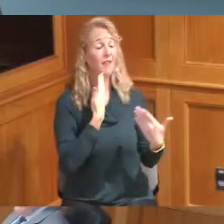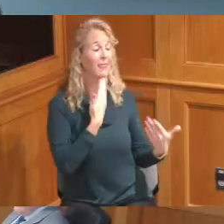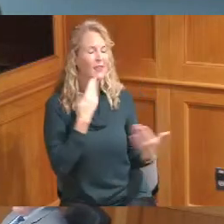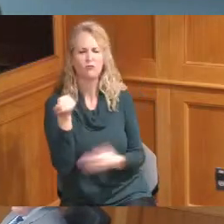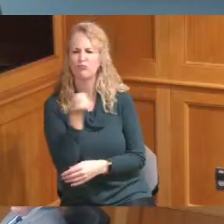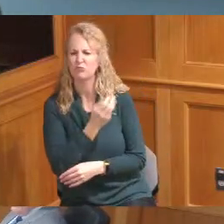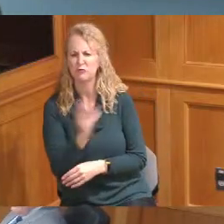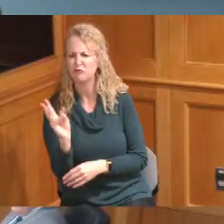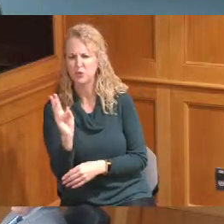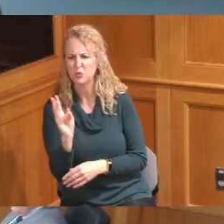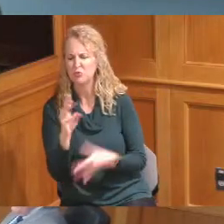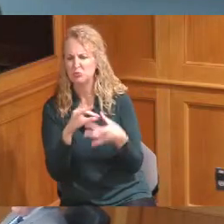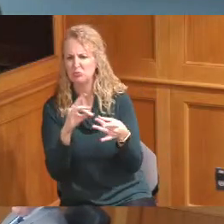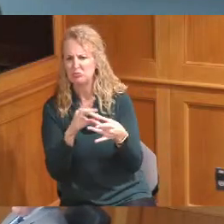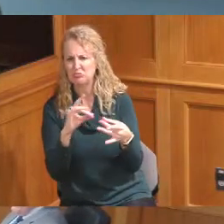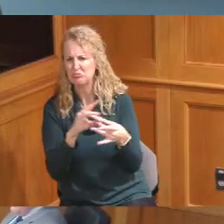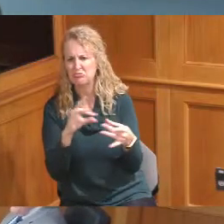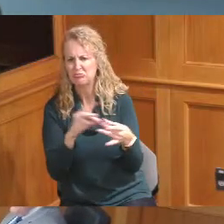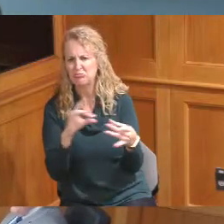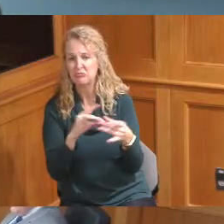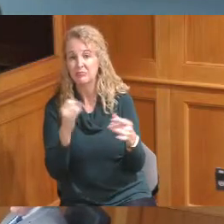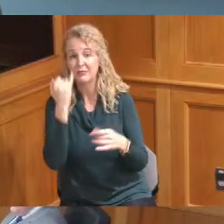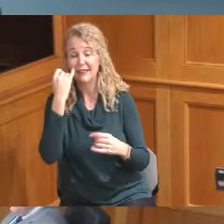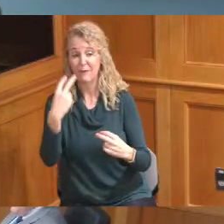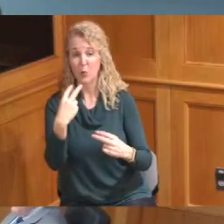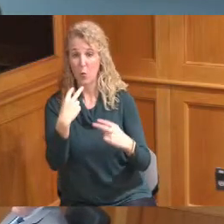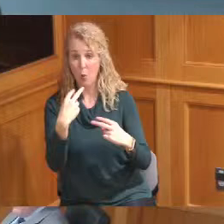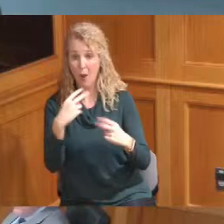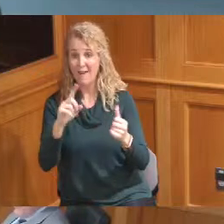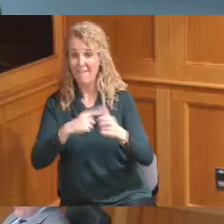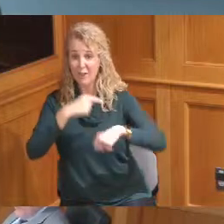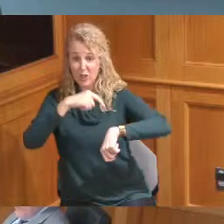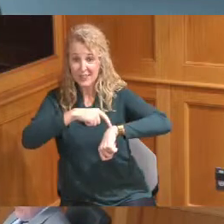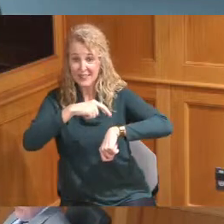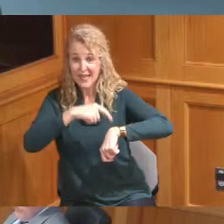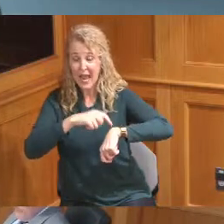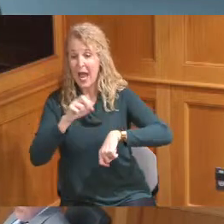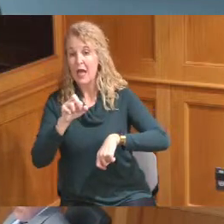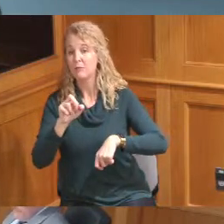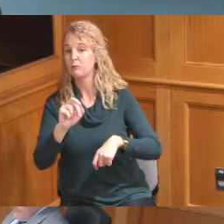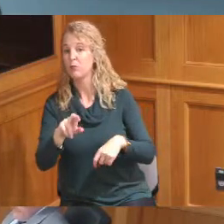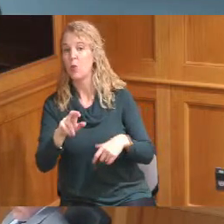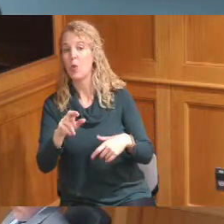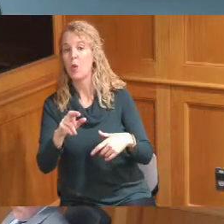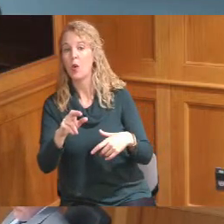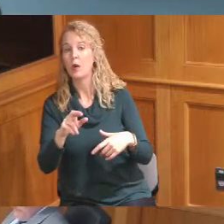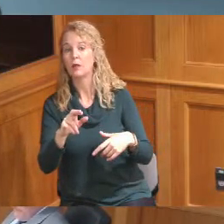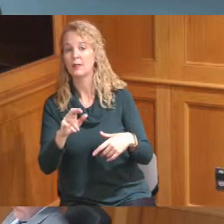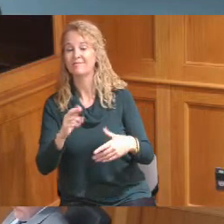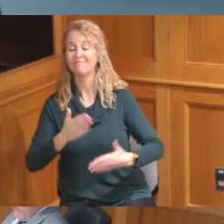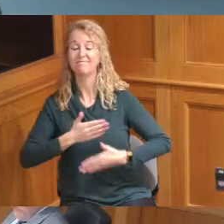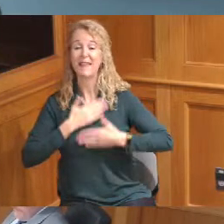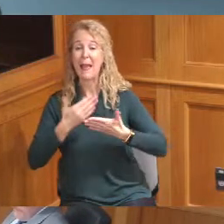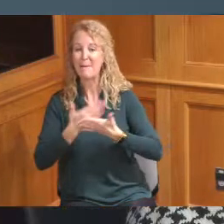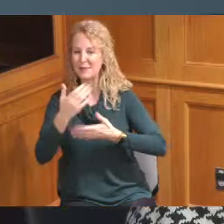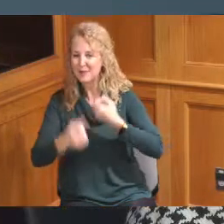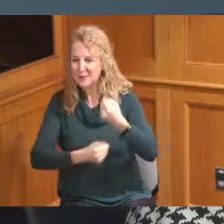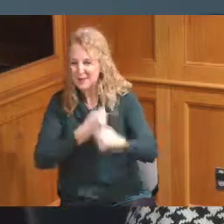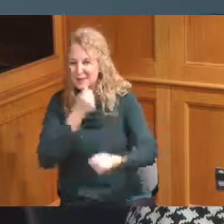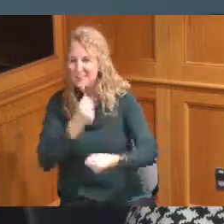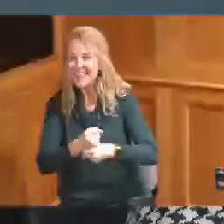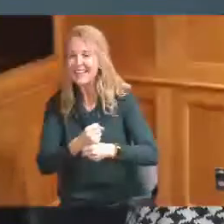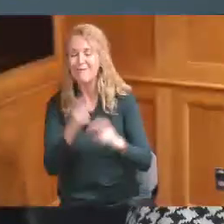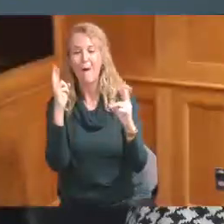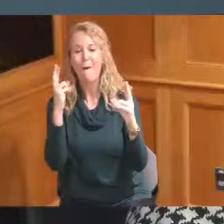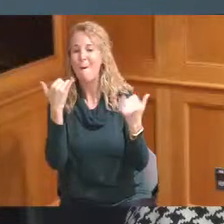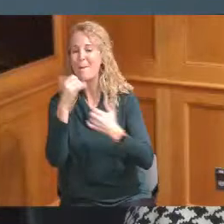couple things. Once again, for those who are watching for the first time our regular meeting, Happy New Year to everyone, and wishing